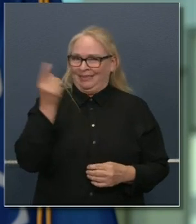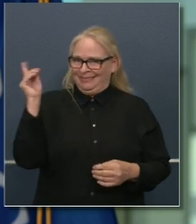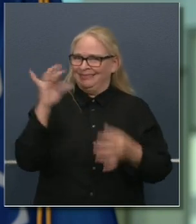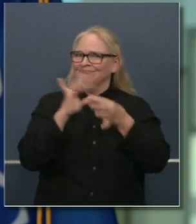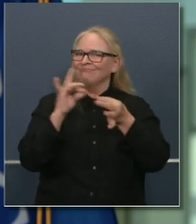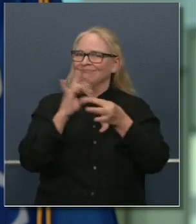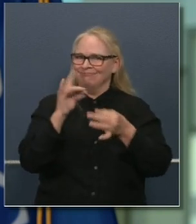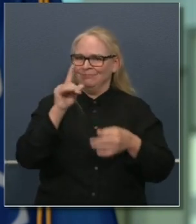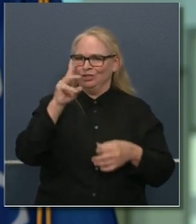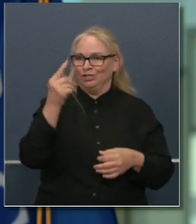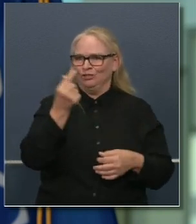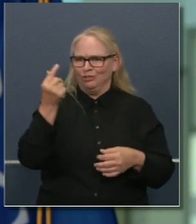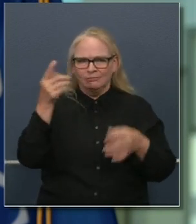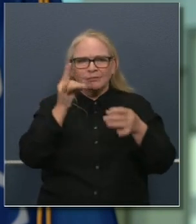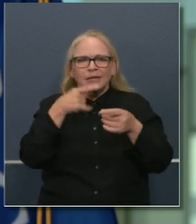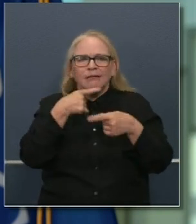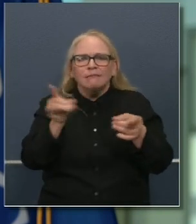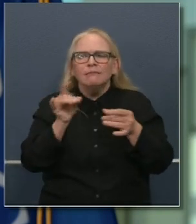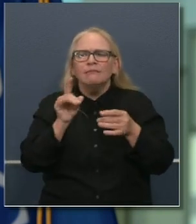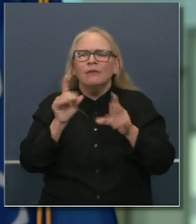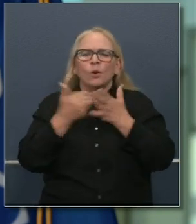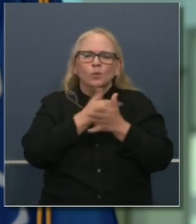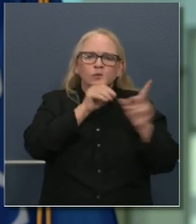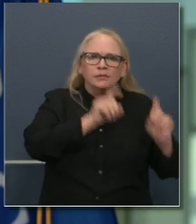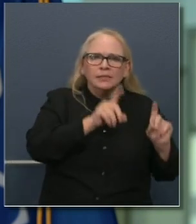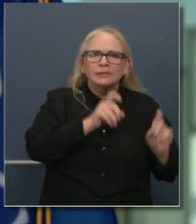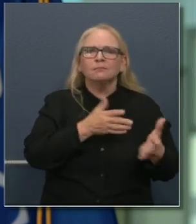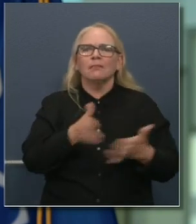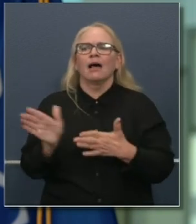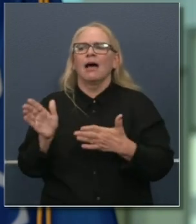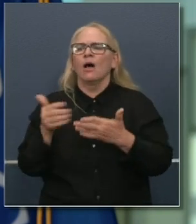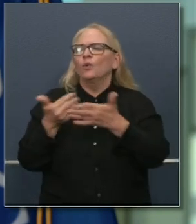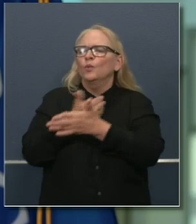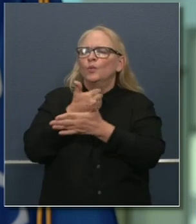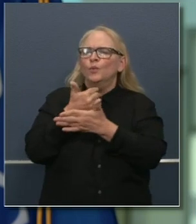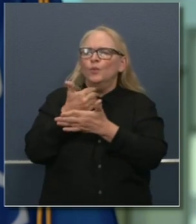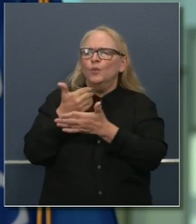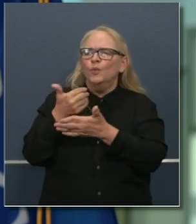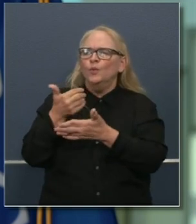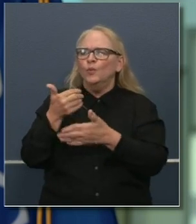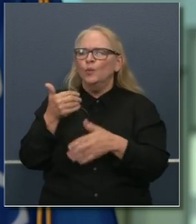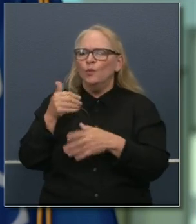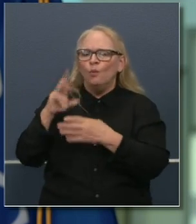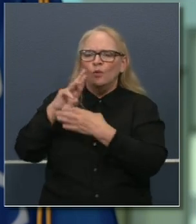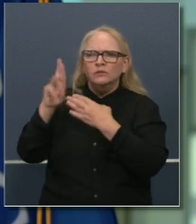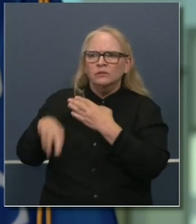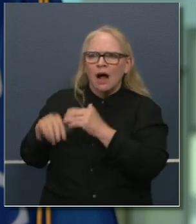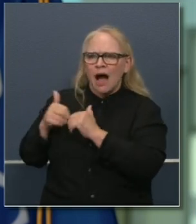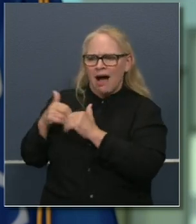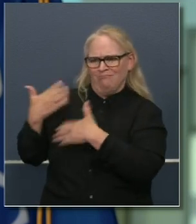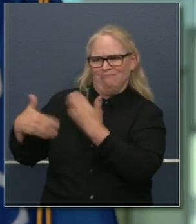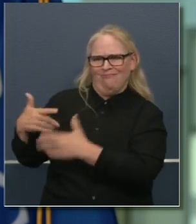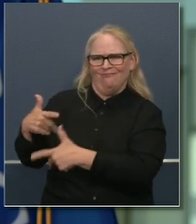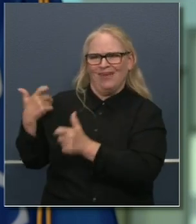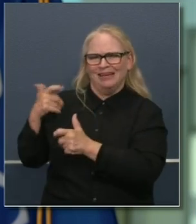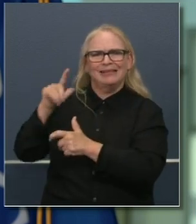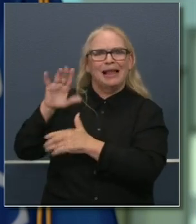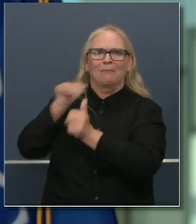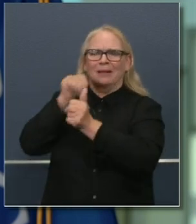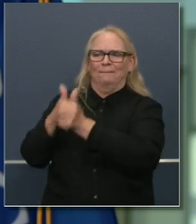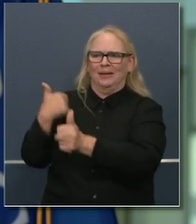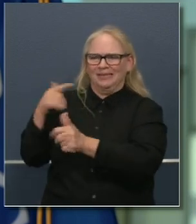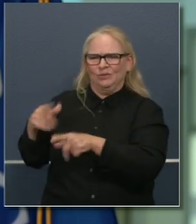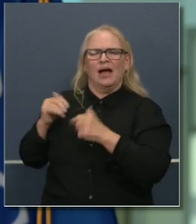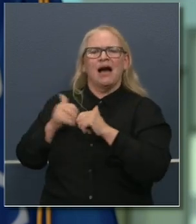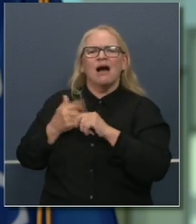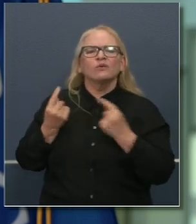announced new co-directors of our testing task force that specifically answered the question